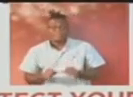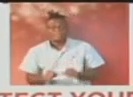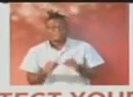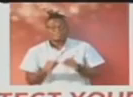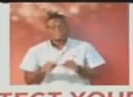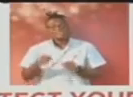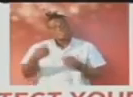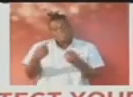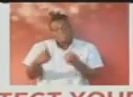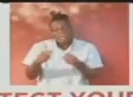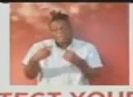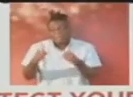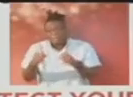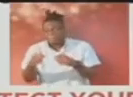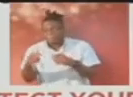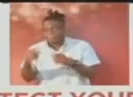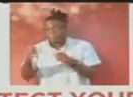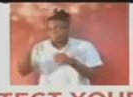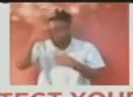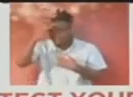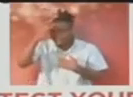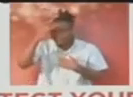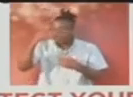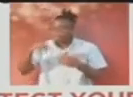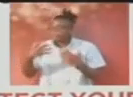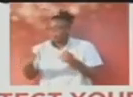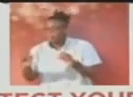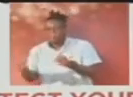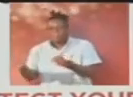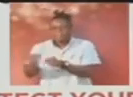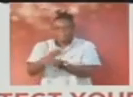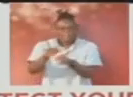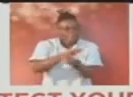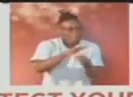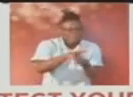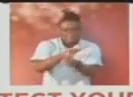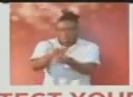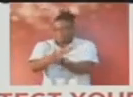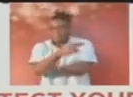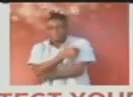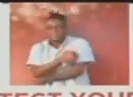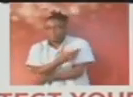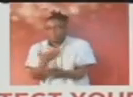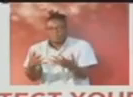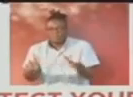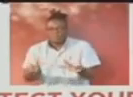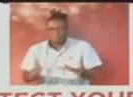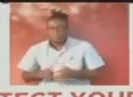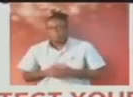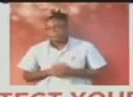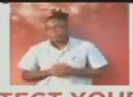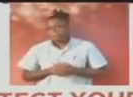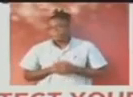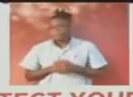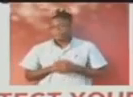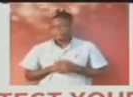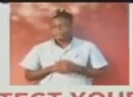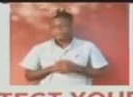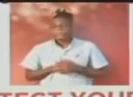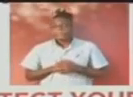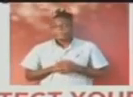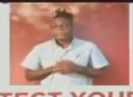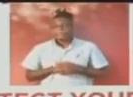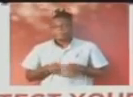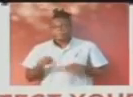ill, so reduce the risk of overburdening the healthcare system. Also, just to reiterate that